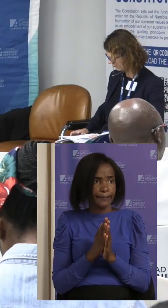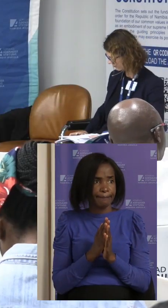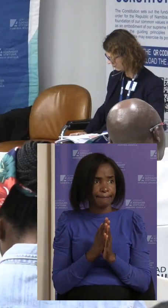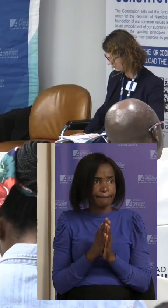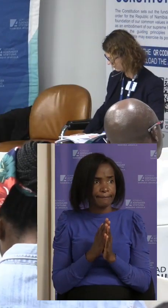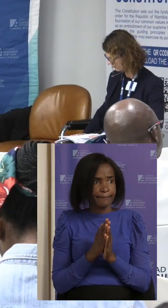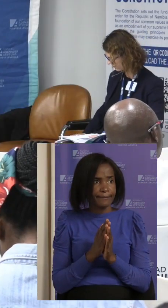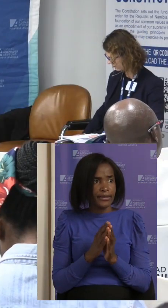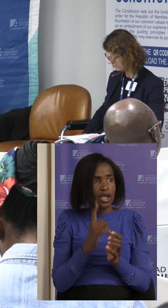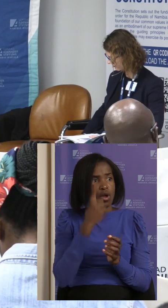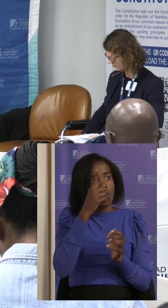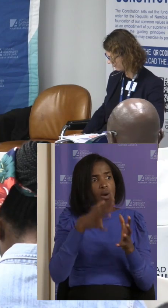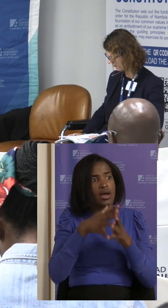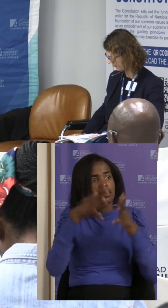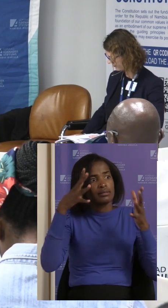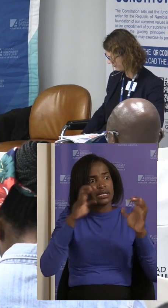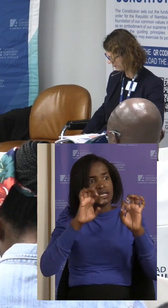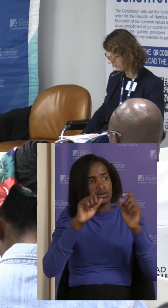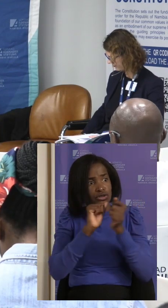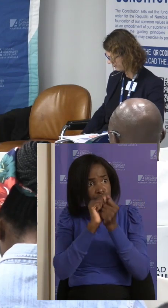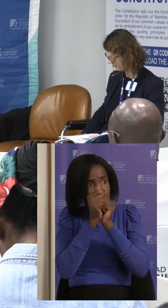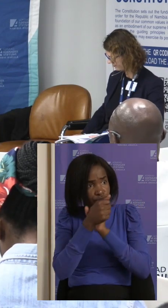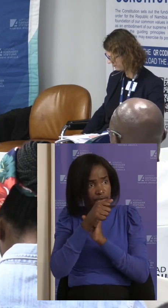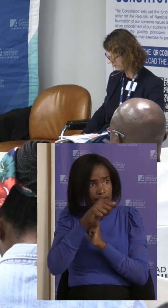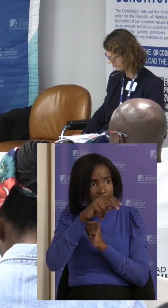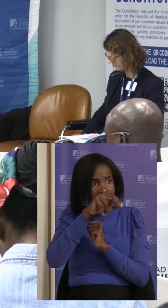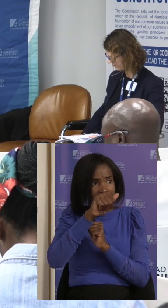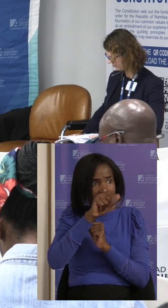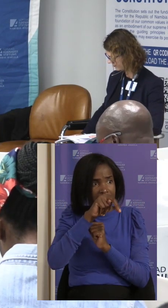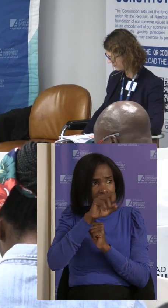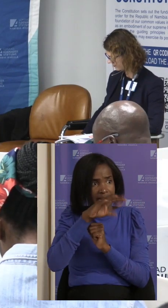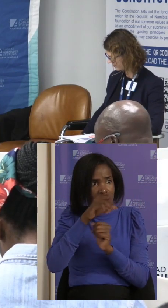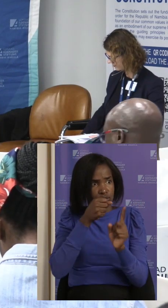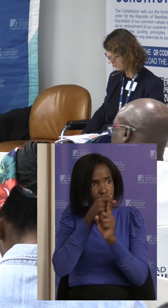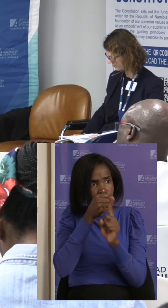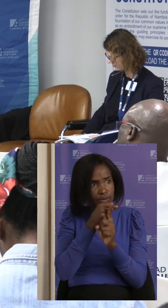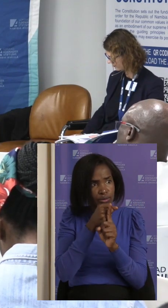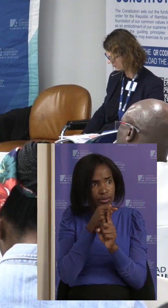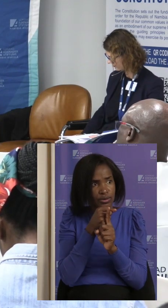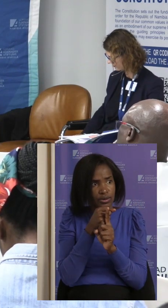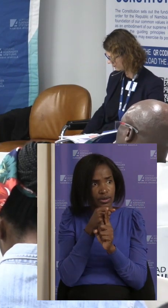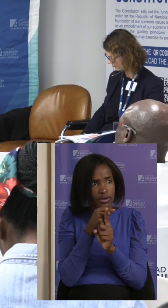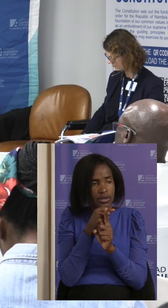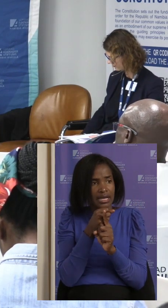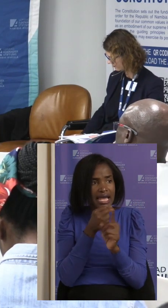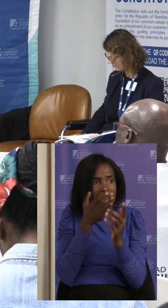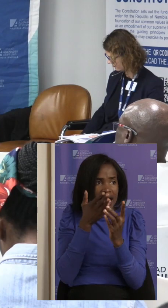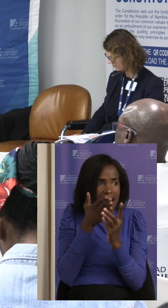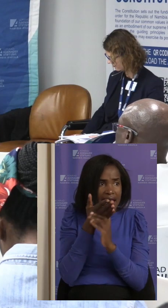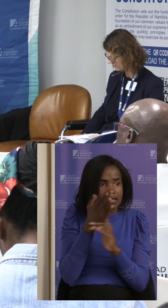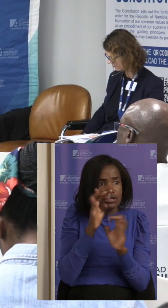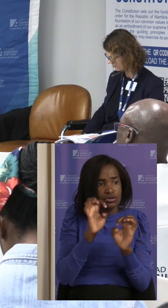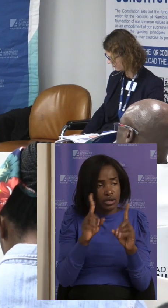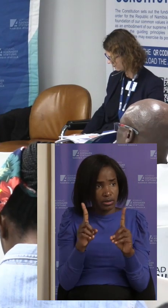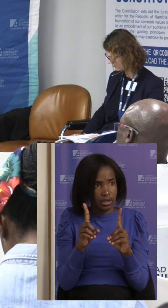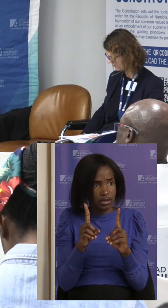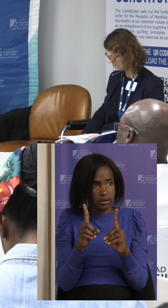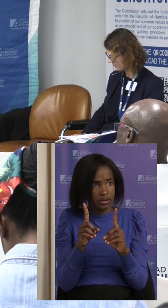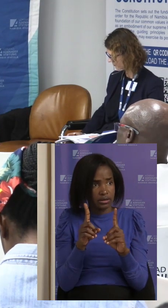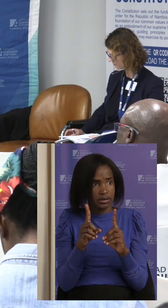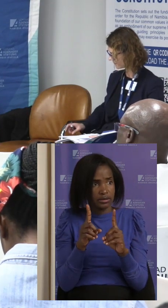One major education reform that NANSO has been advocating for, like I said, is access to education.